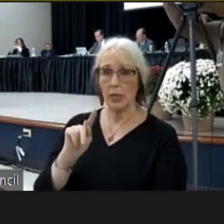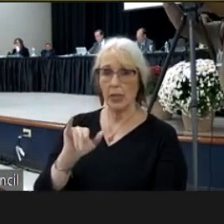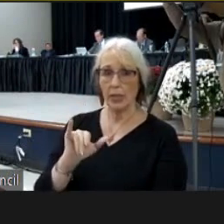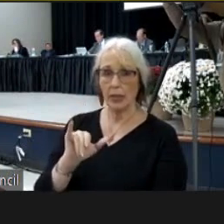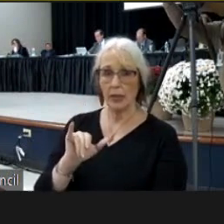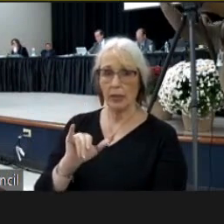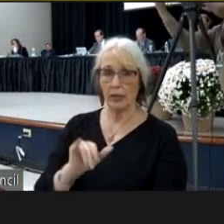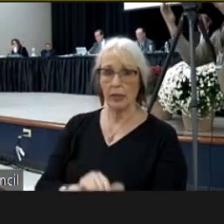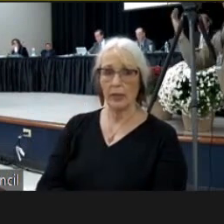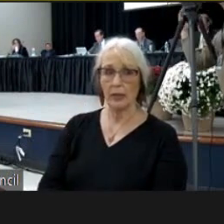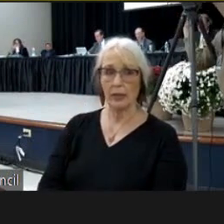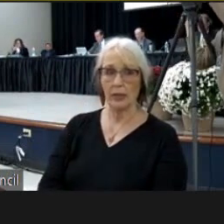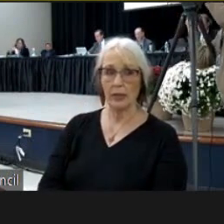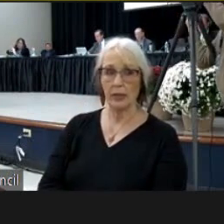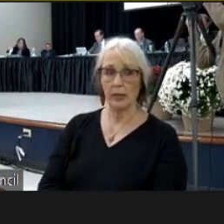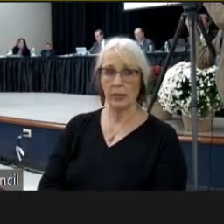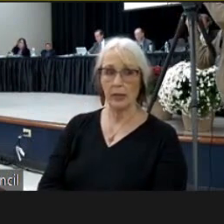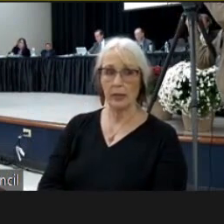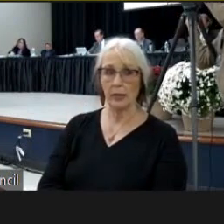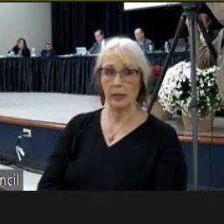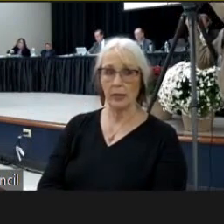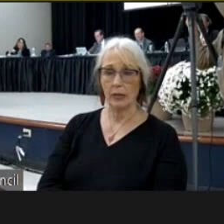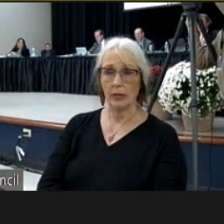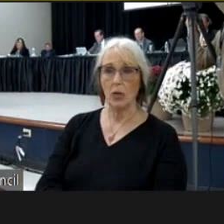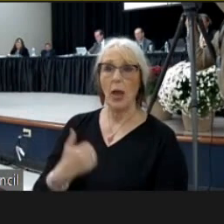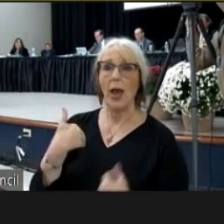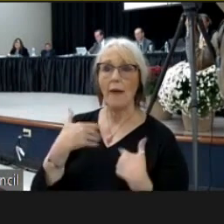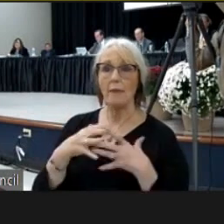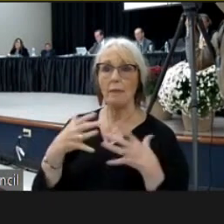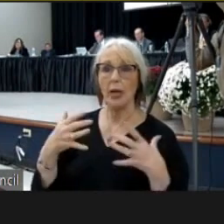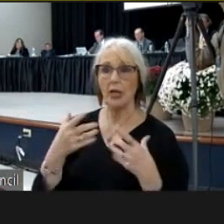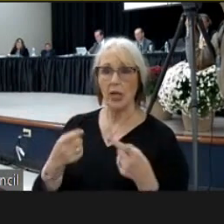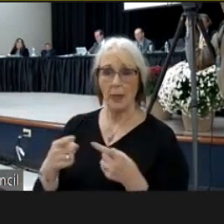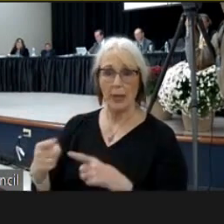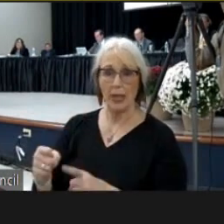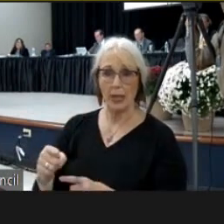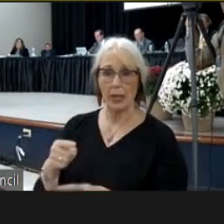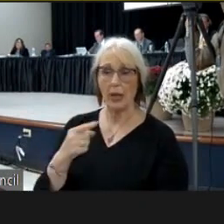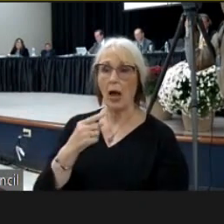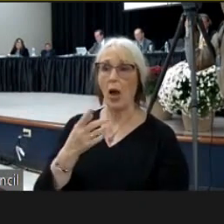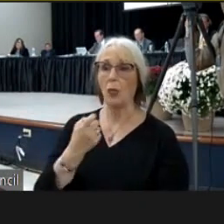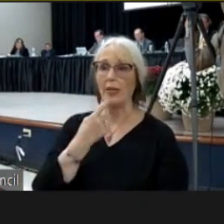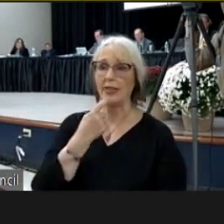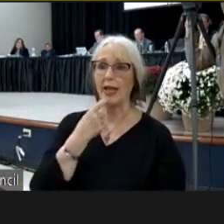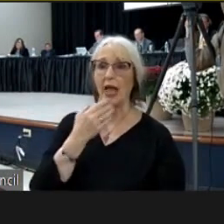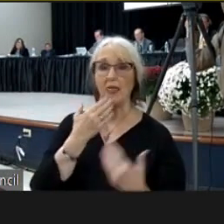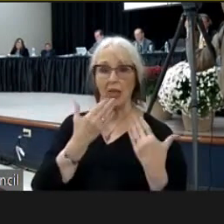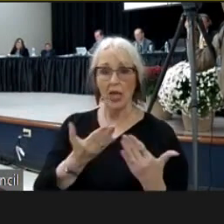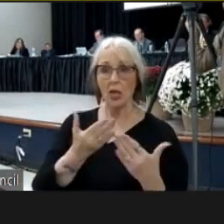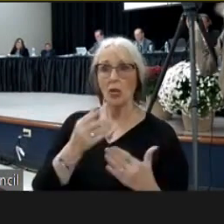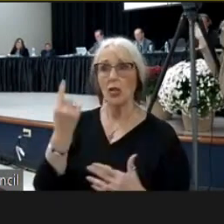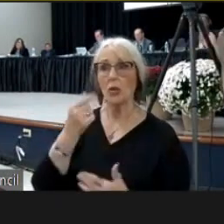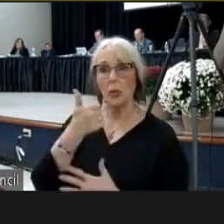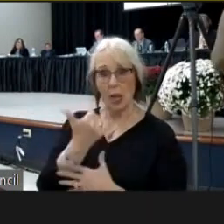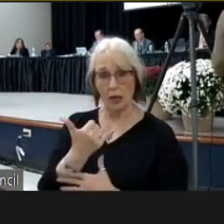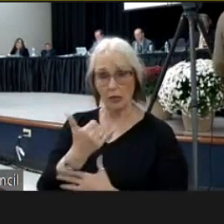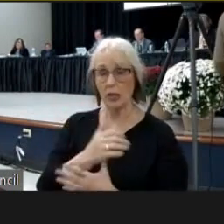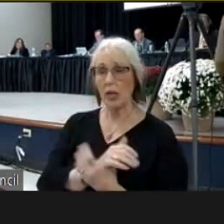Rotary at lunch, so had a lot going on. I do want to say one other thanks. You know,